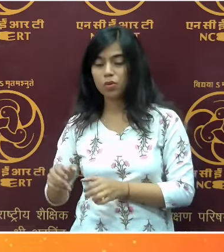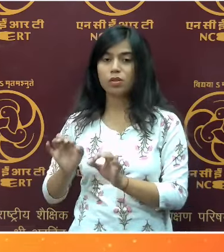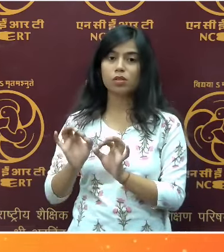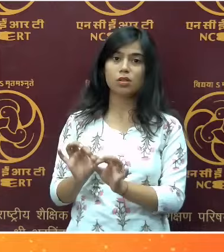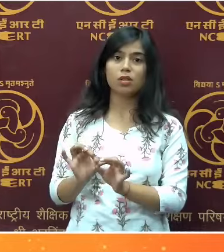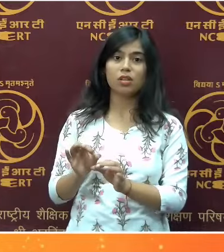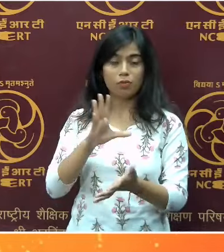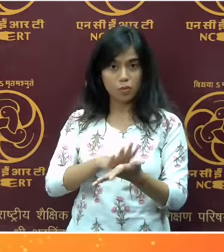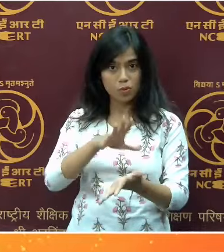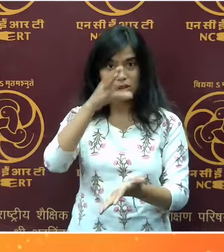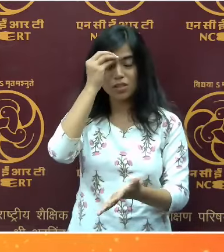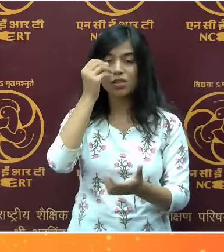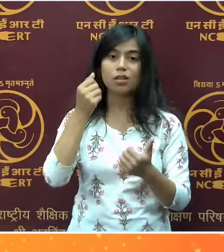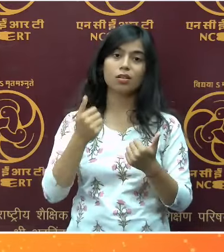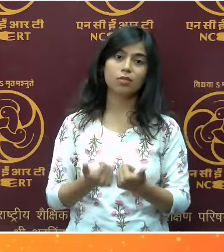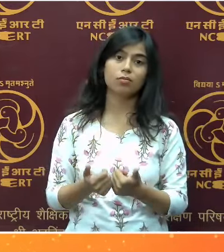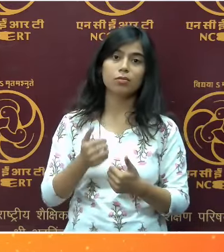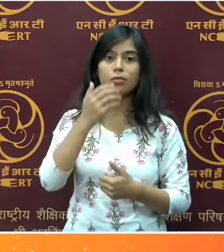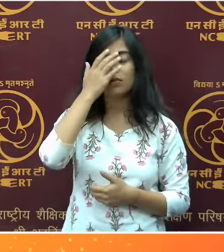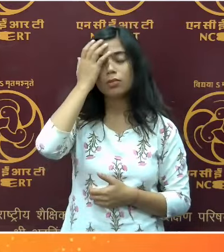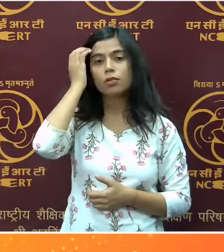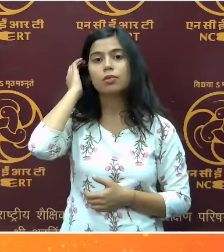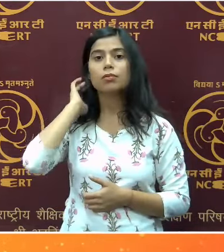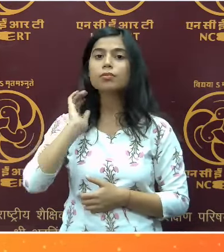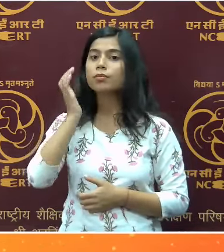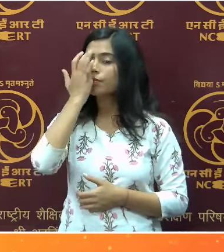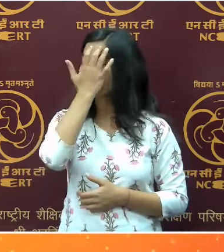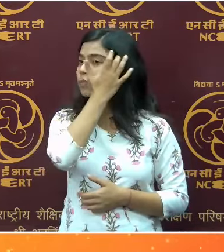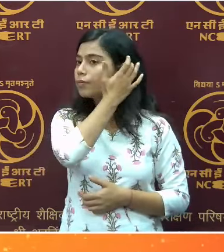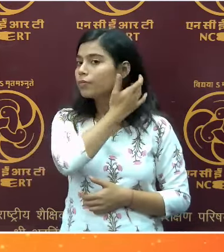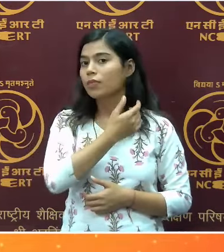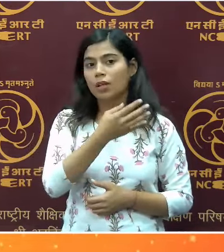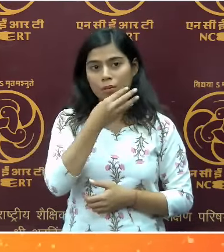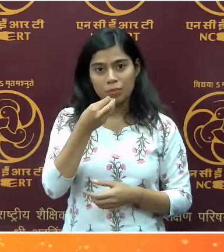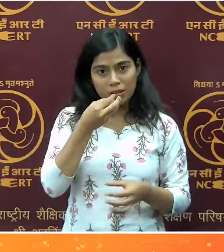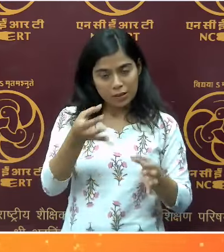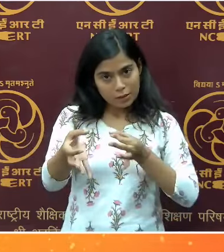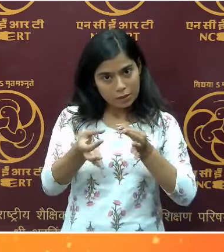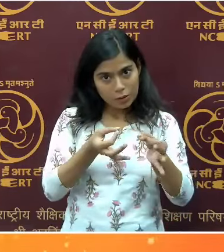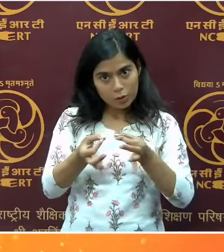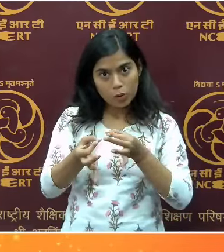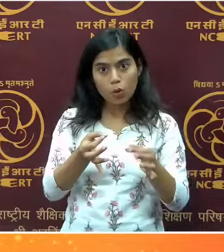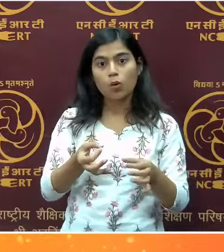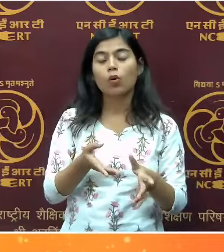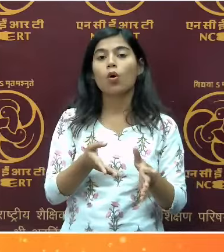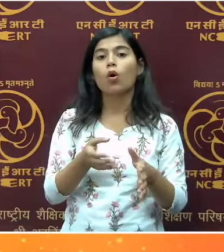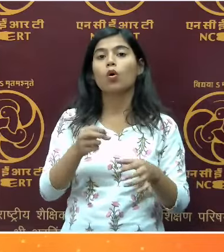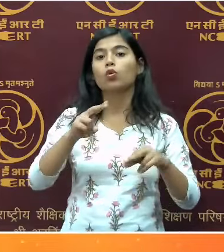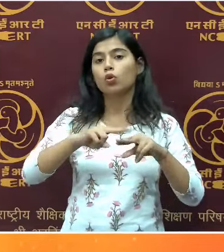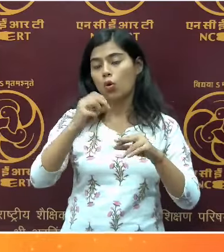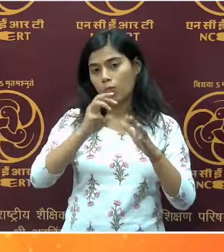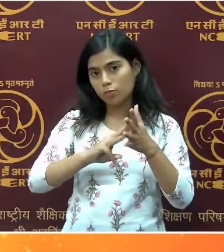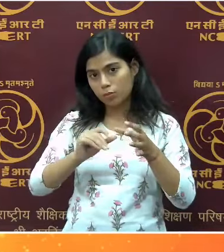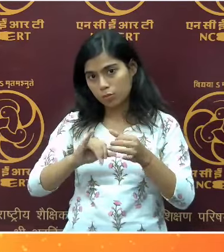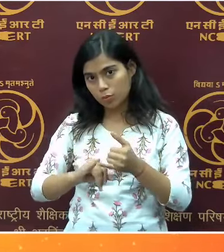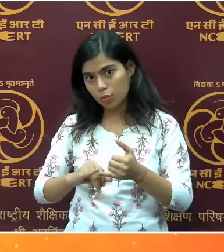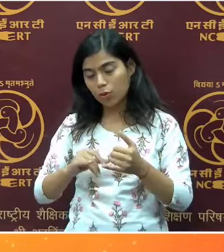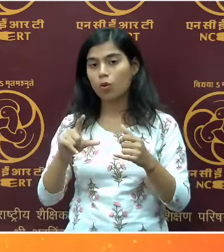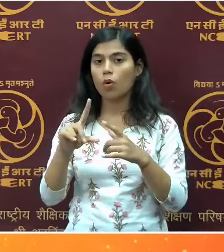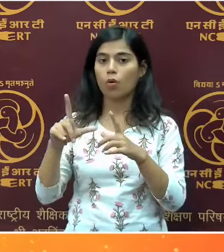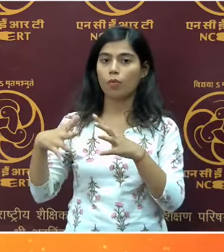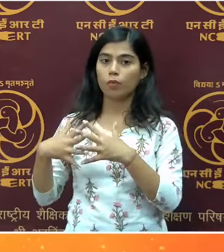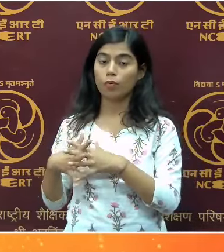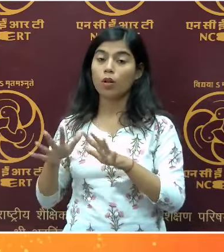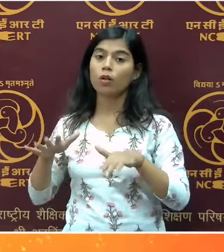studying something. Okay, fine. Sir, could you please explain us Ohm's law and how is it used to